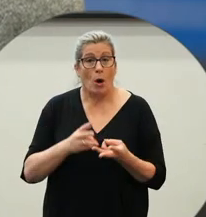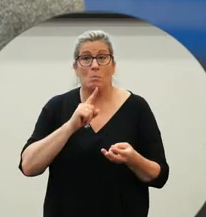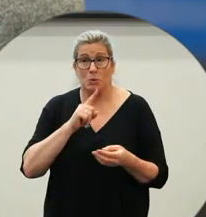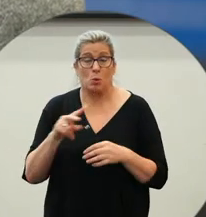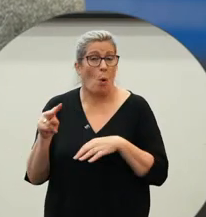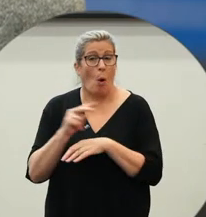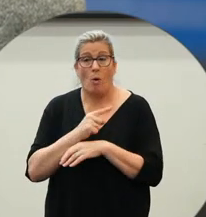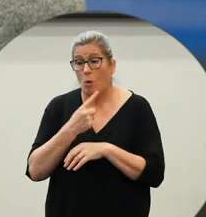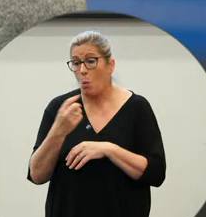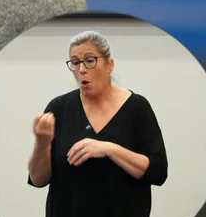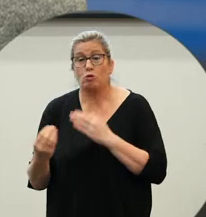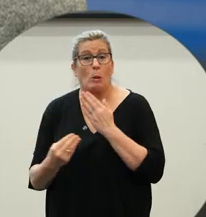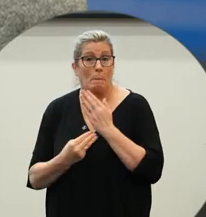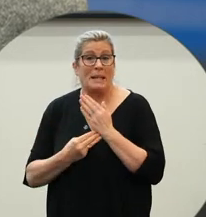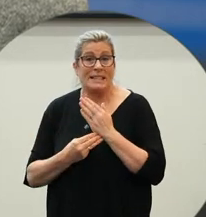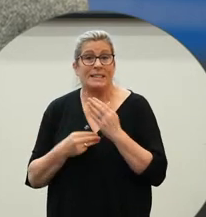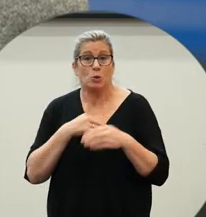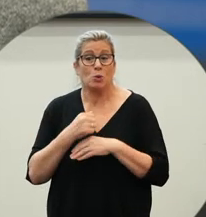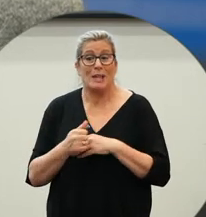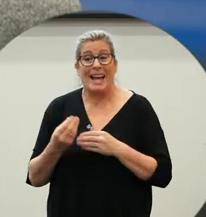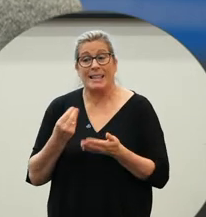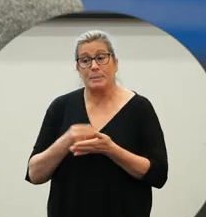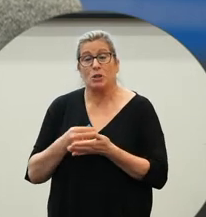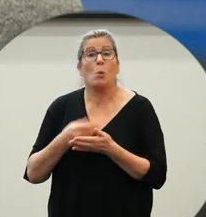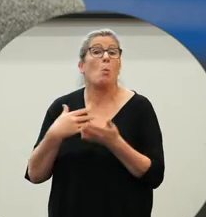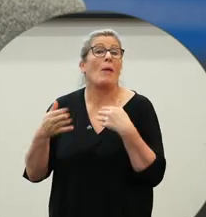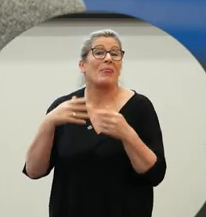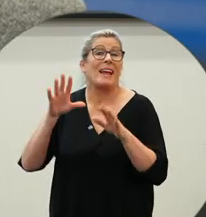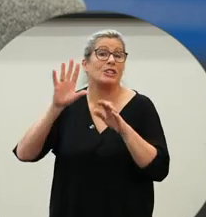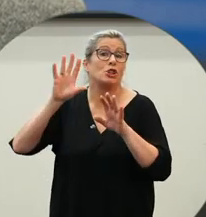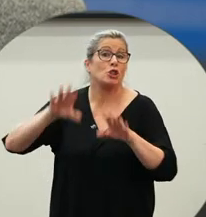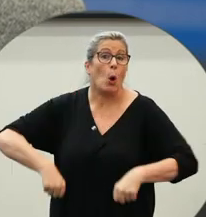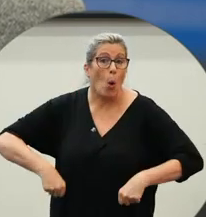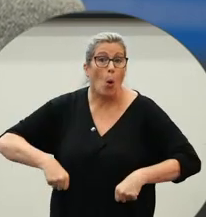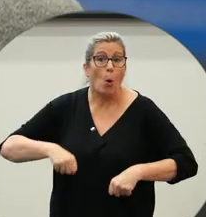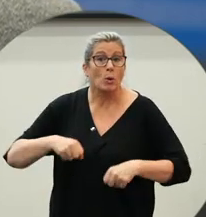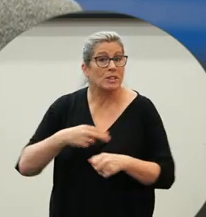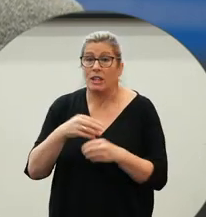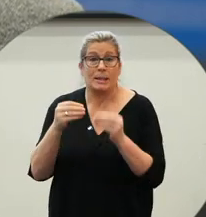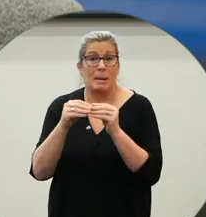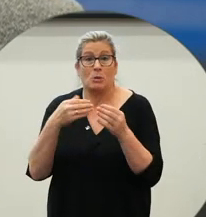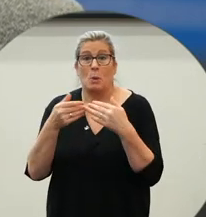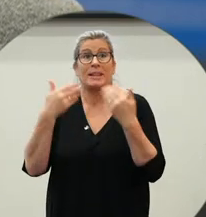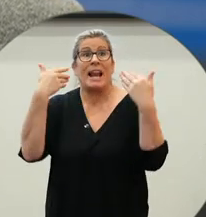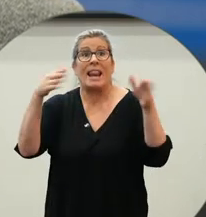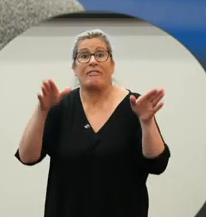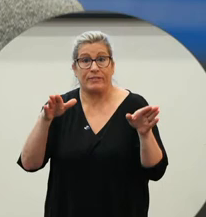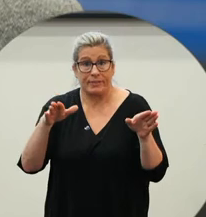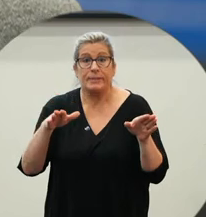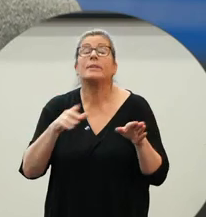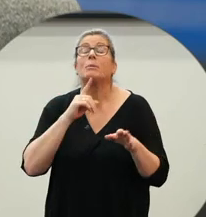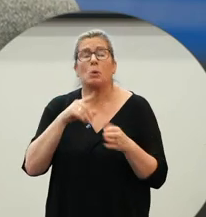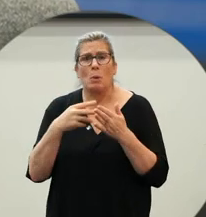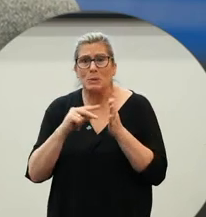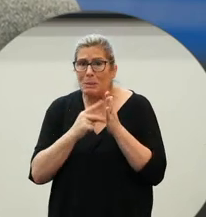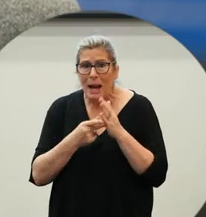million in today's money for what they stole, not to mention what they left behind. And what was the plan? What were they going to do with them?